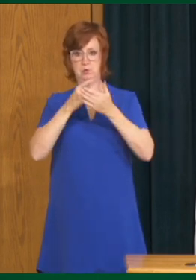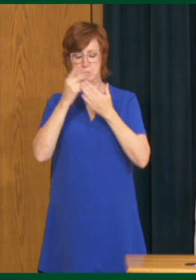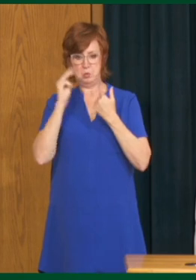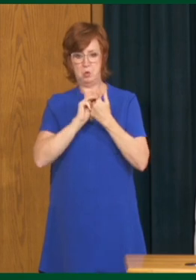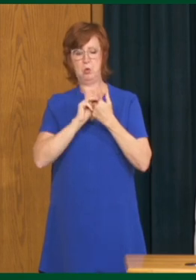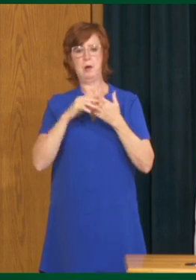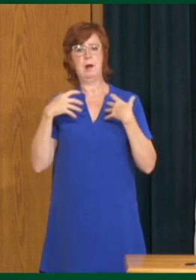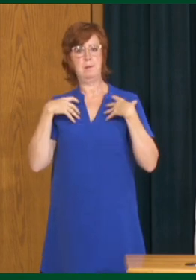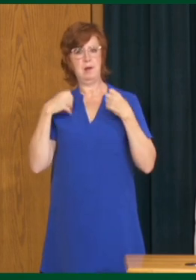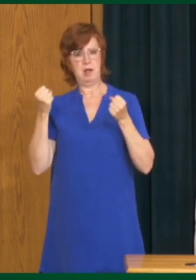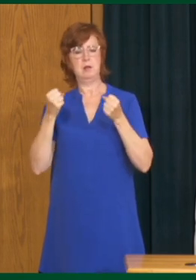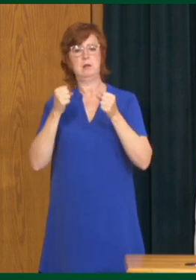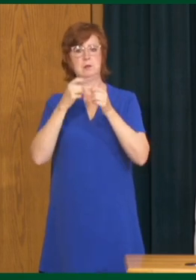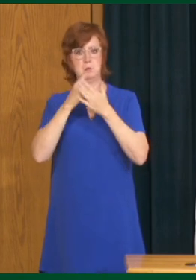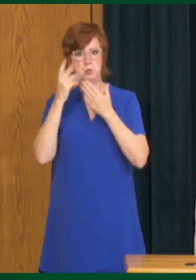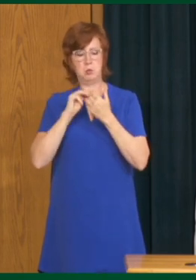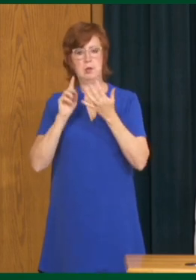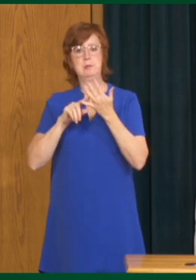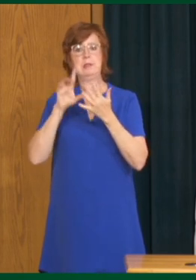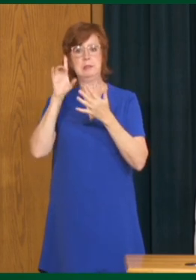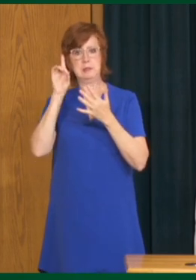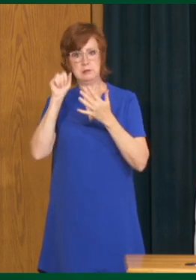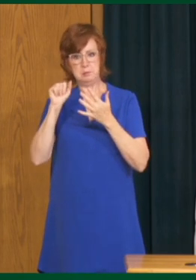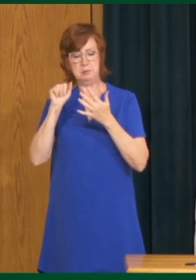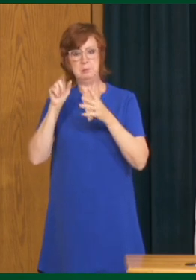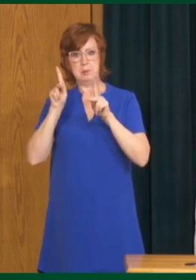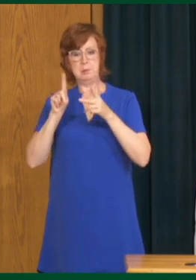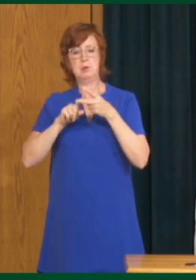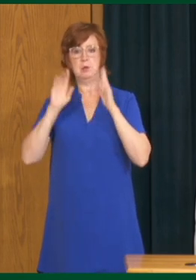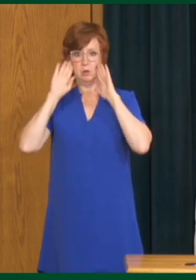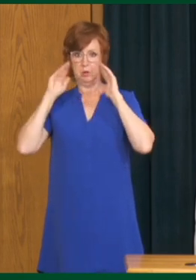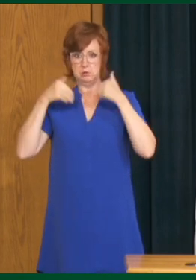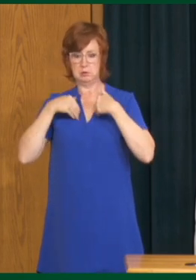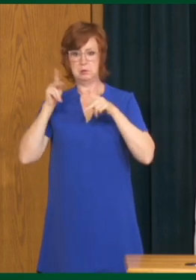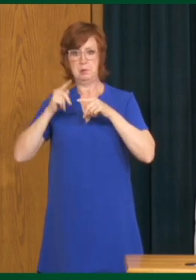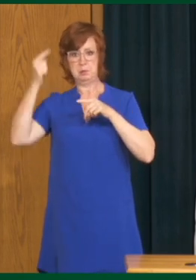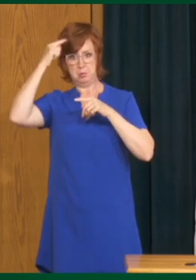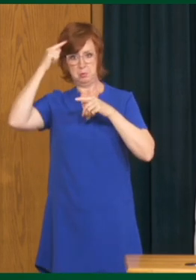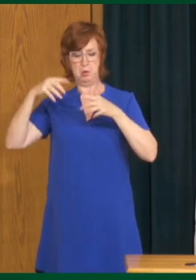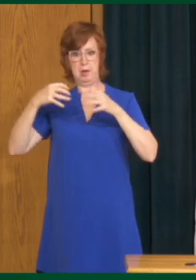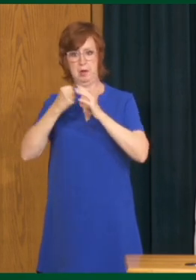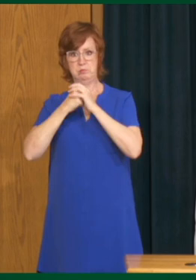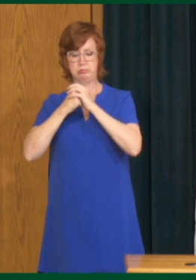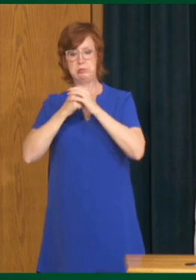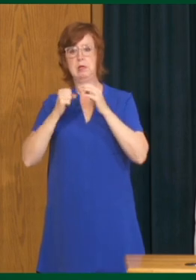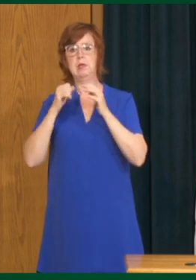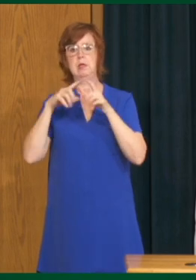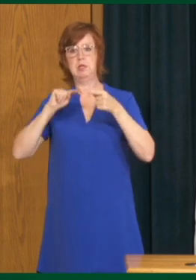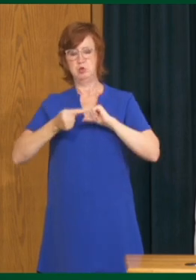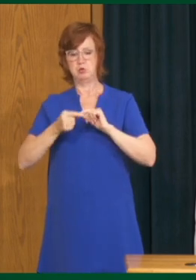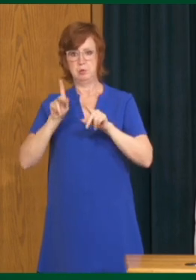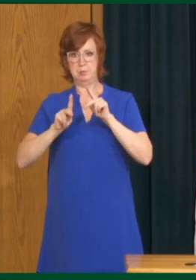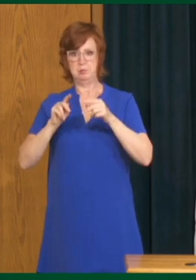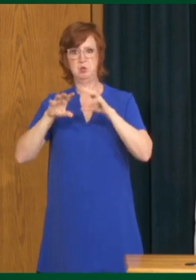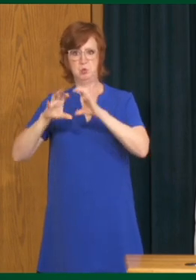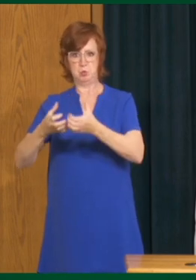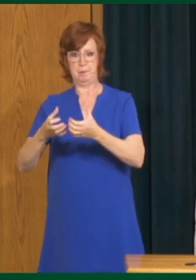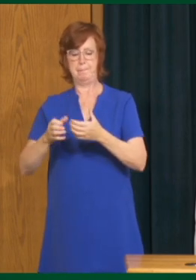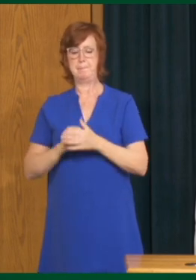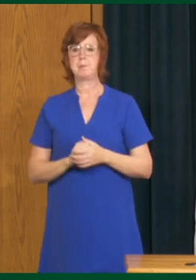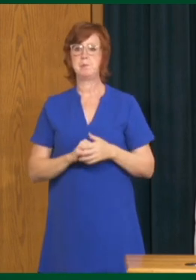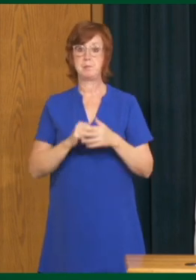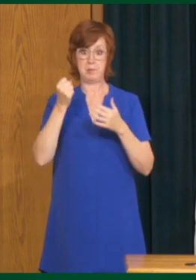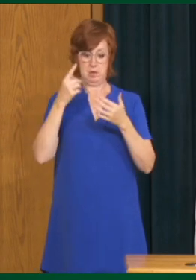for clients with developmental disabilities, autism, and brain injuries. As well, in this next phase, we'll continue to expand